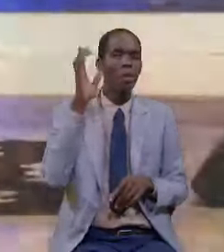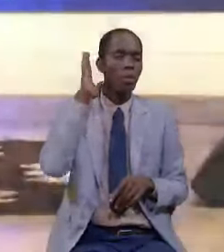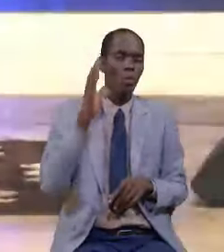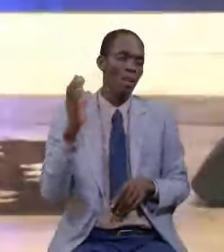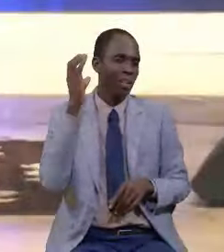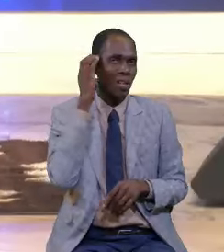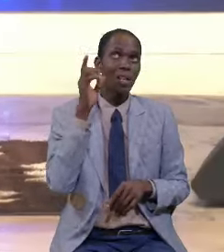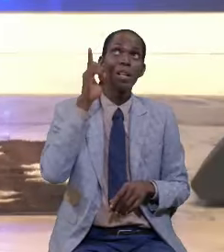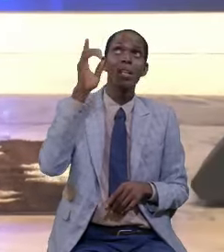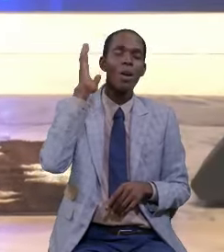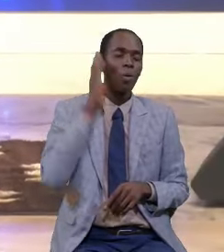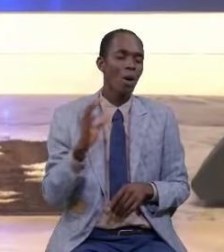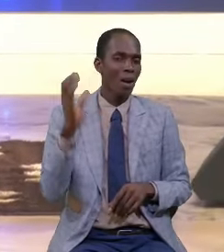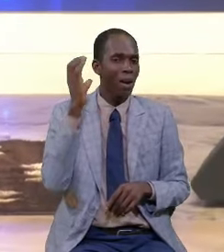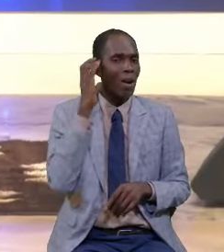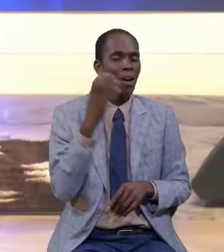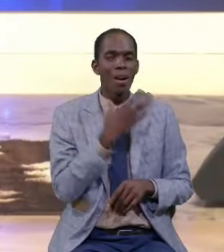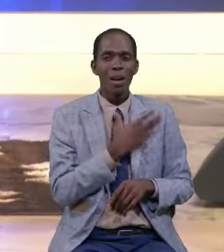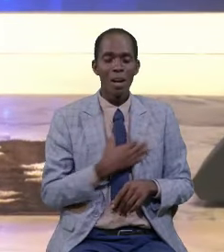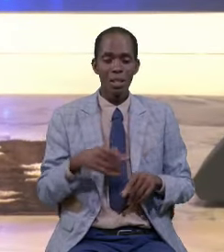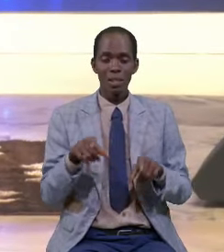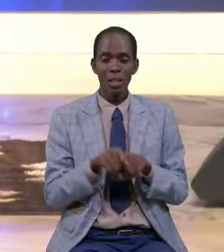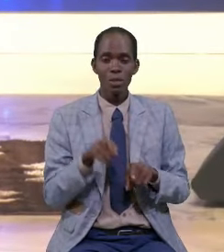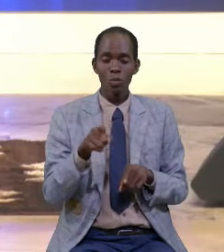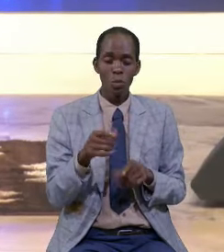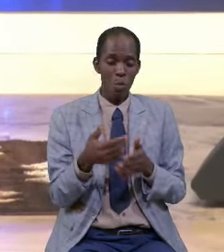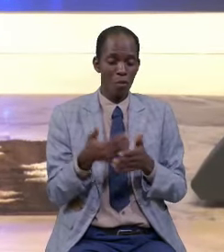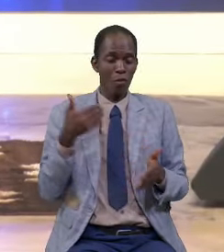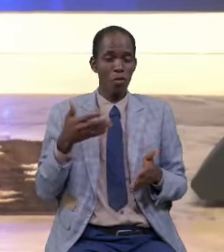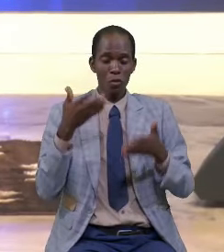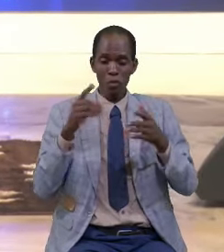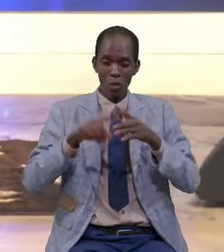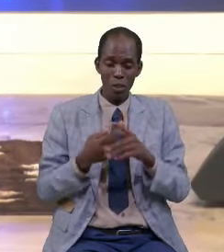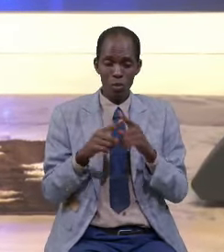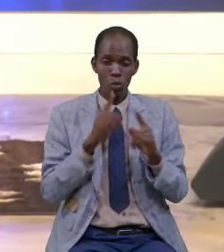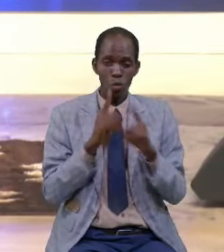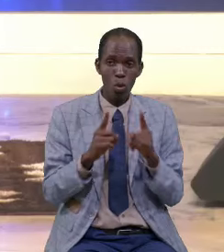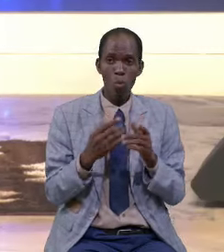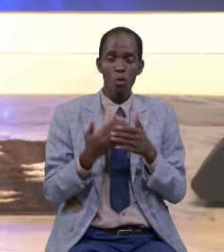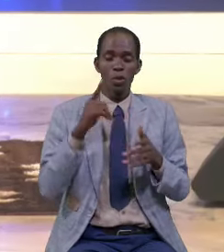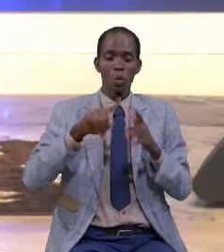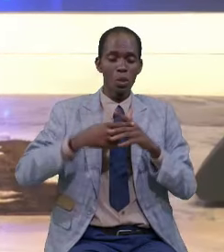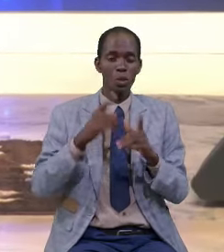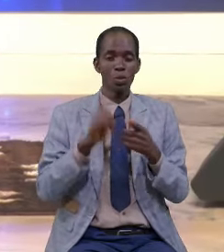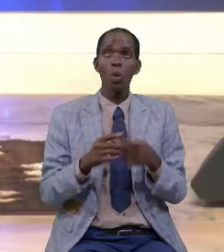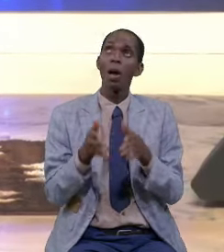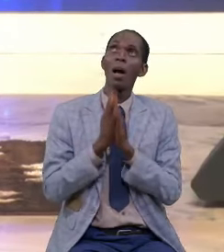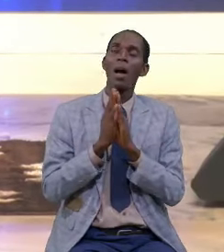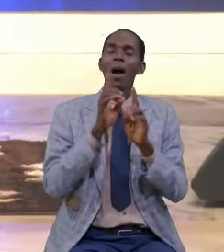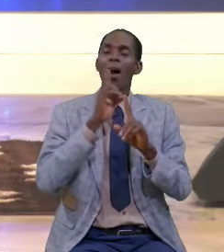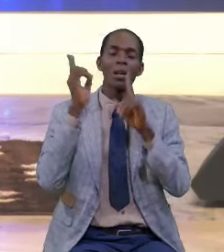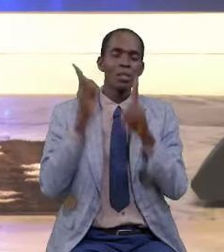will hear. And while even before you talk and before you open your mouth, answer is coming from